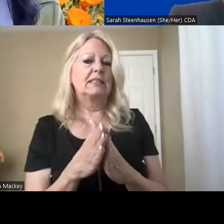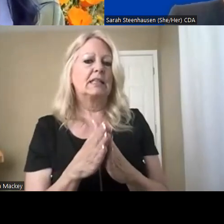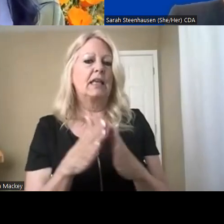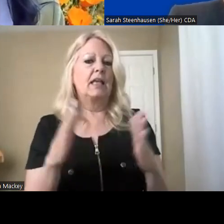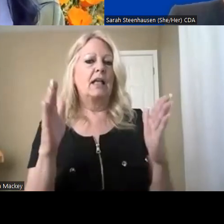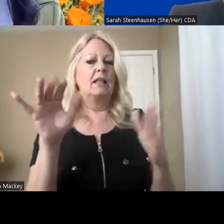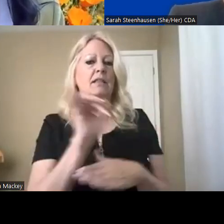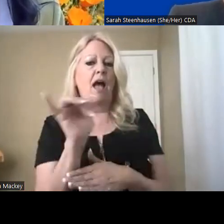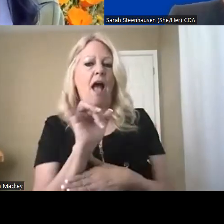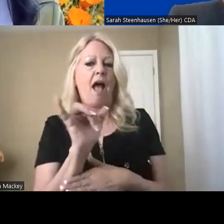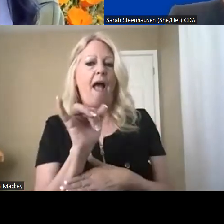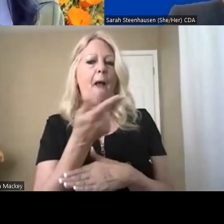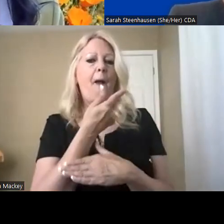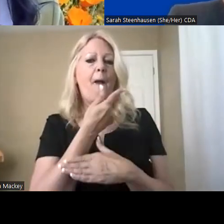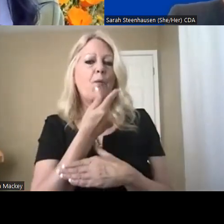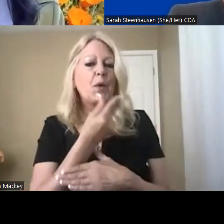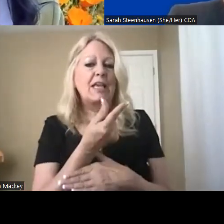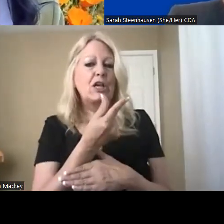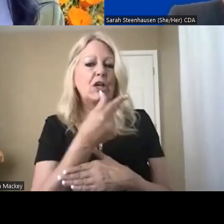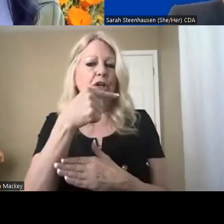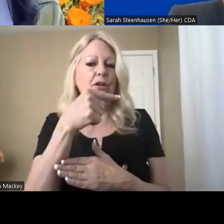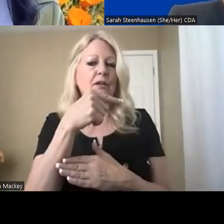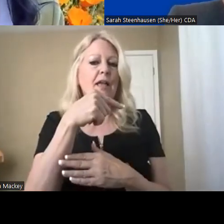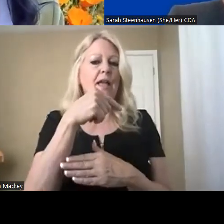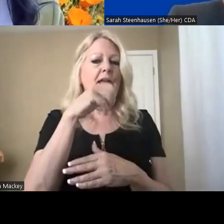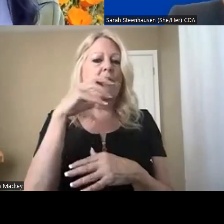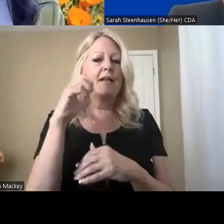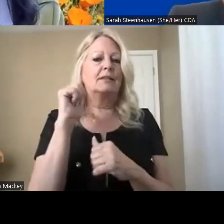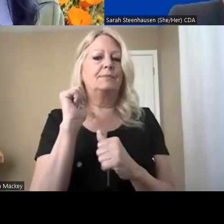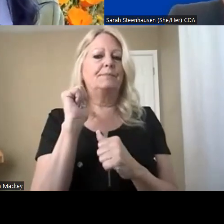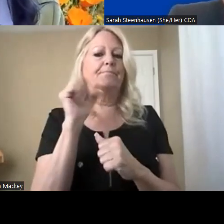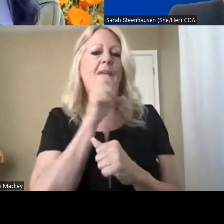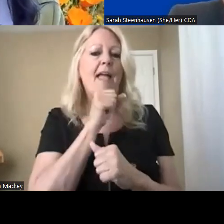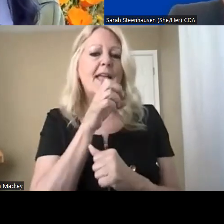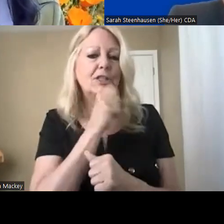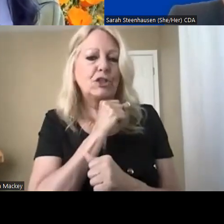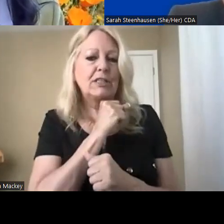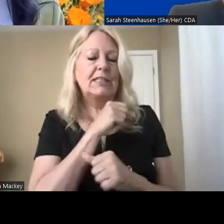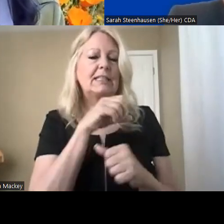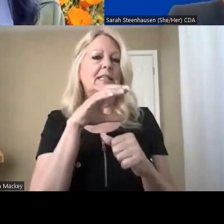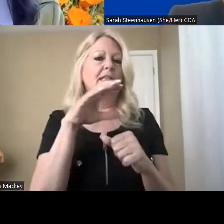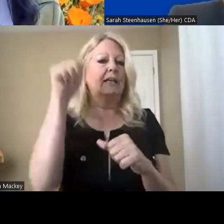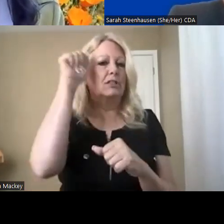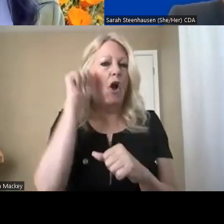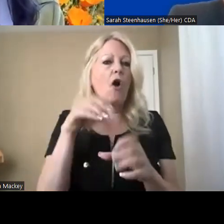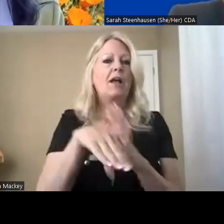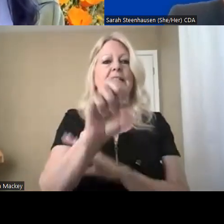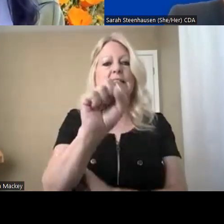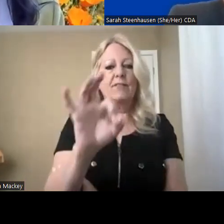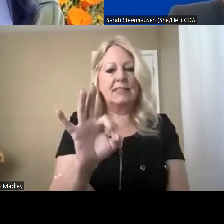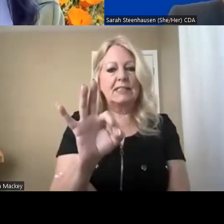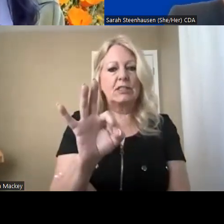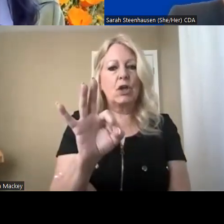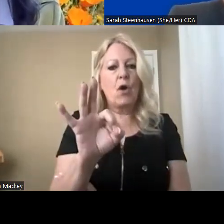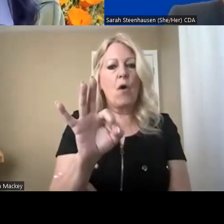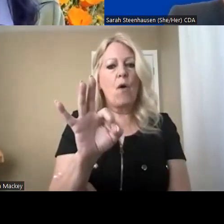queer aging adult in San Francisco has a universe apart of needs and resources from a